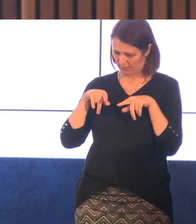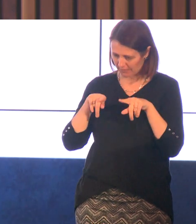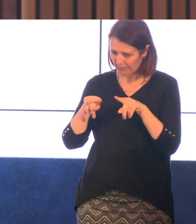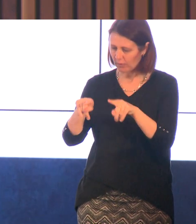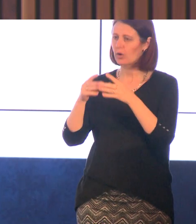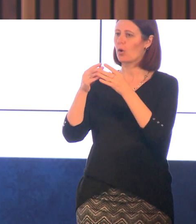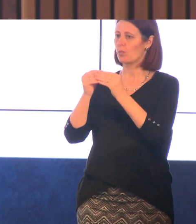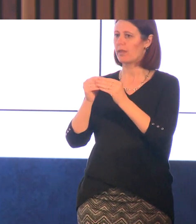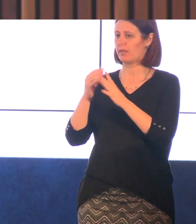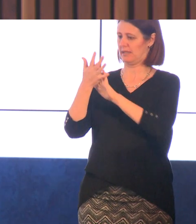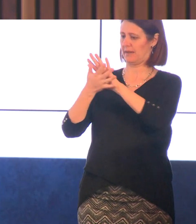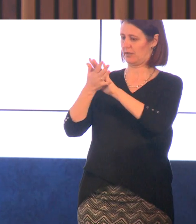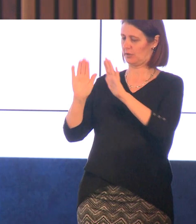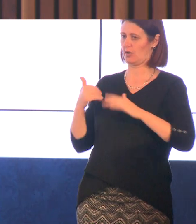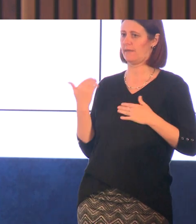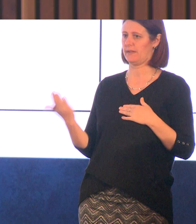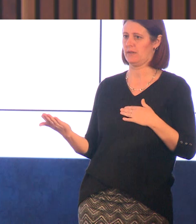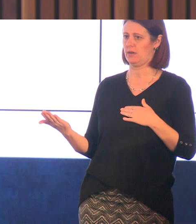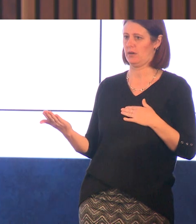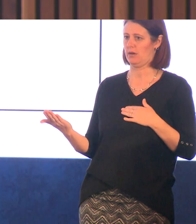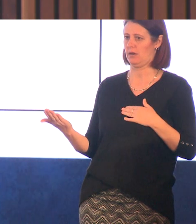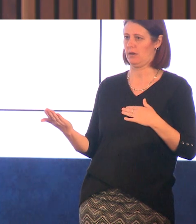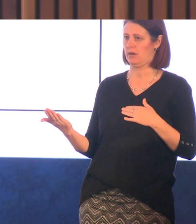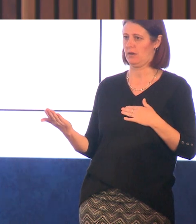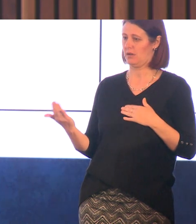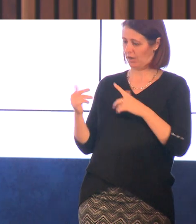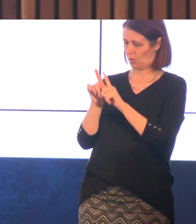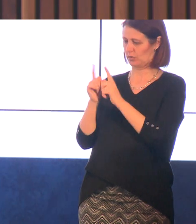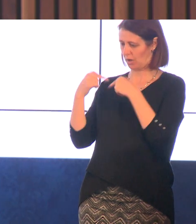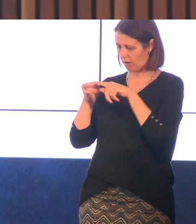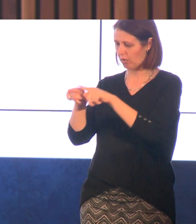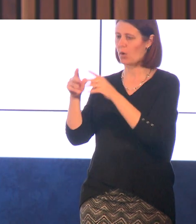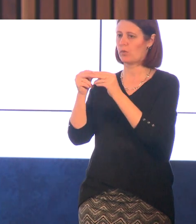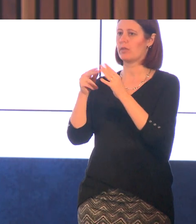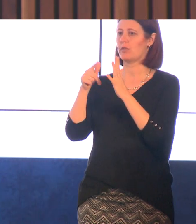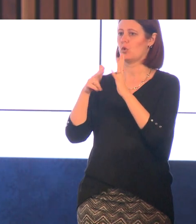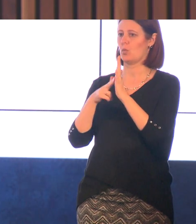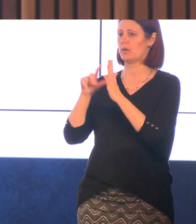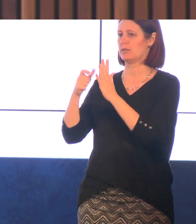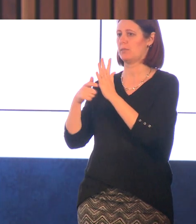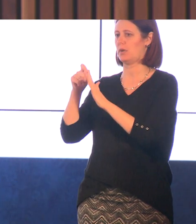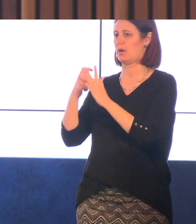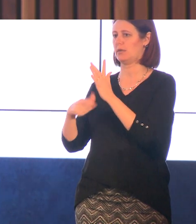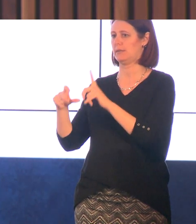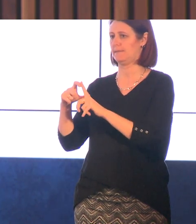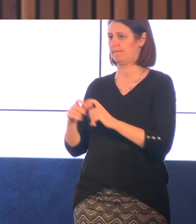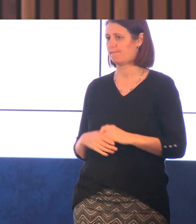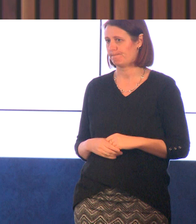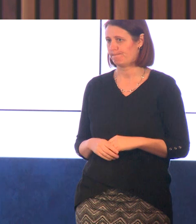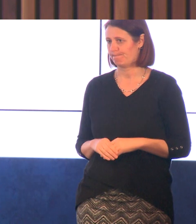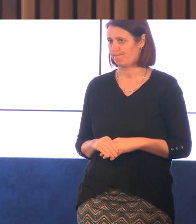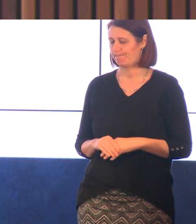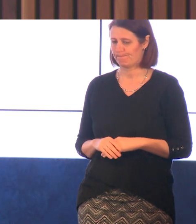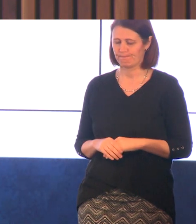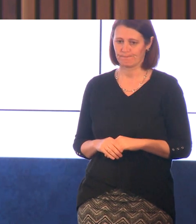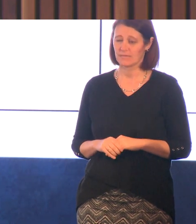with the definition that I've given, and in that sense aligned with the UN CPRD. And